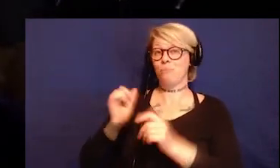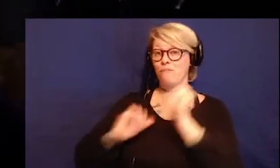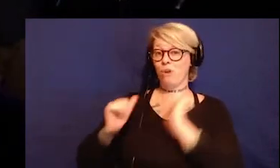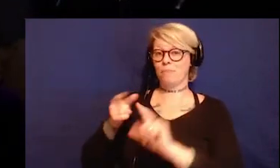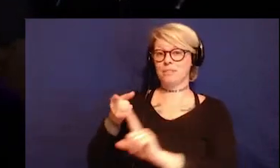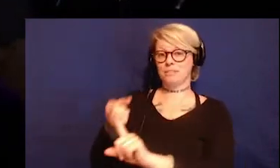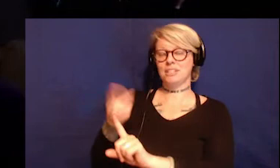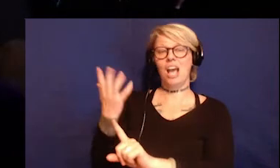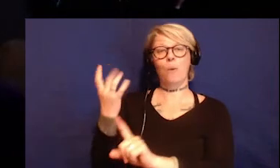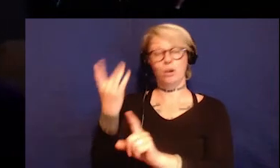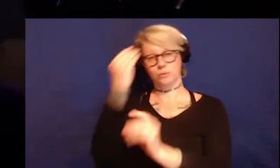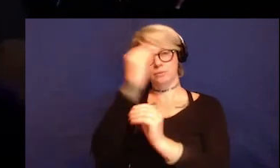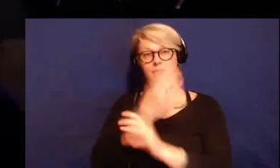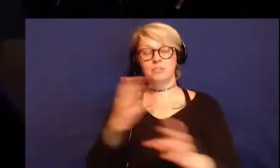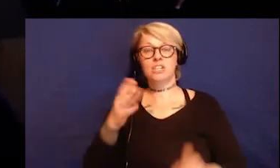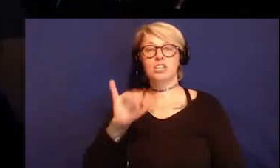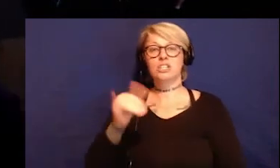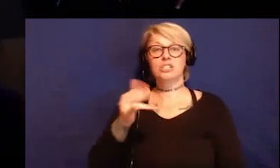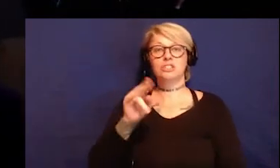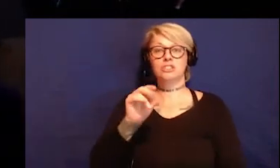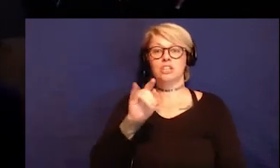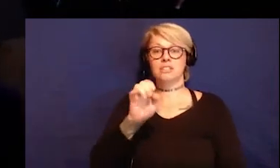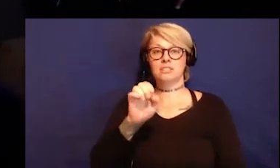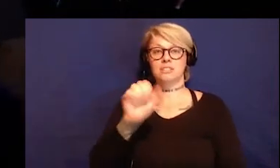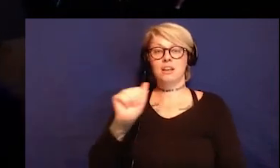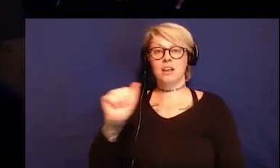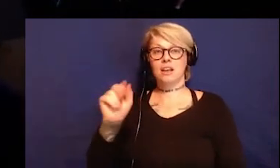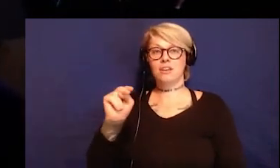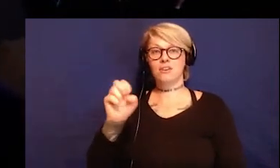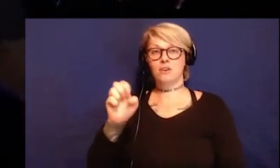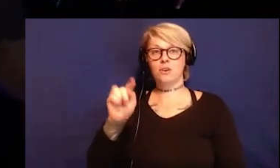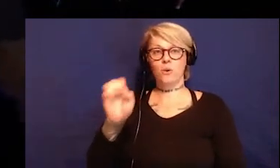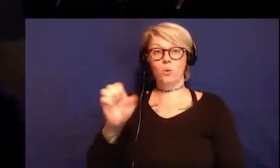Just a Note by Christine Lee is in the Fringe this year.